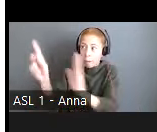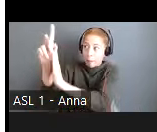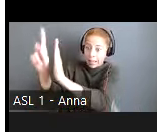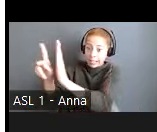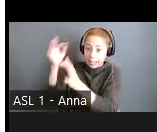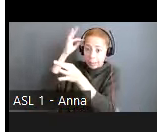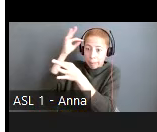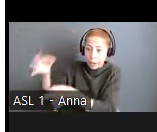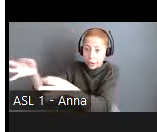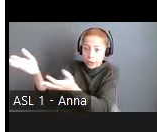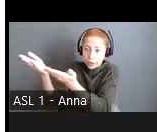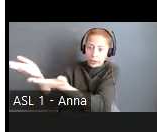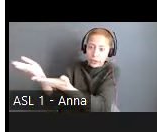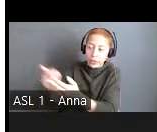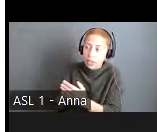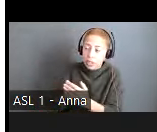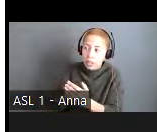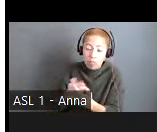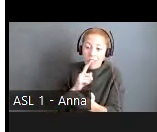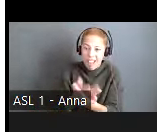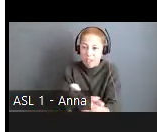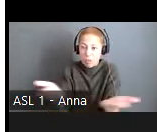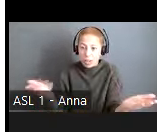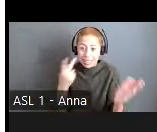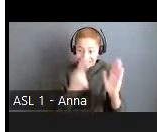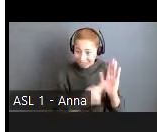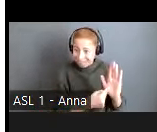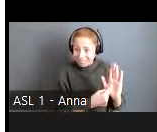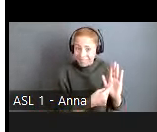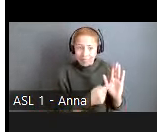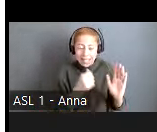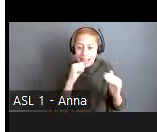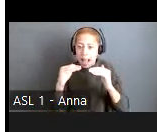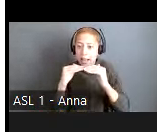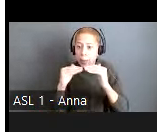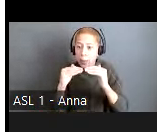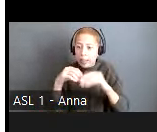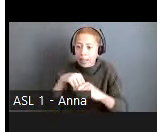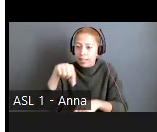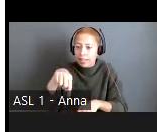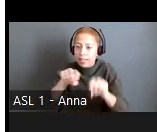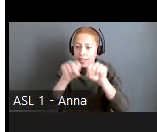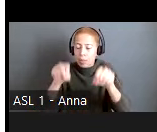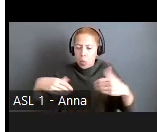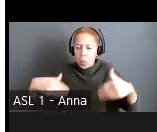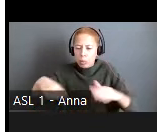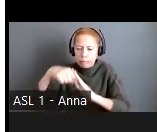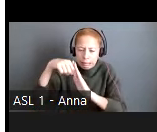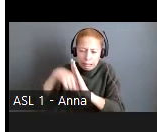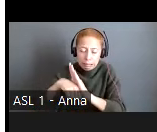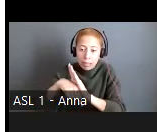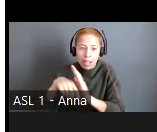really everyone that the inequities in our system are profound and frankly